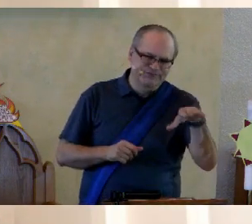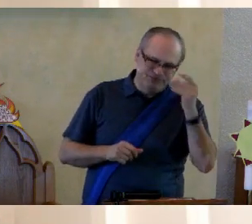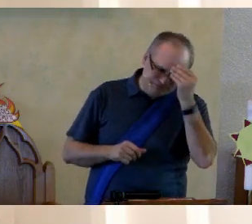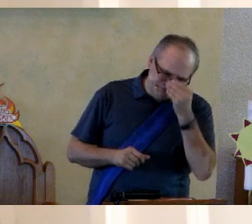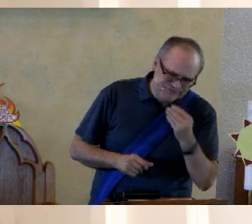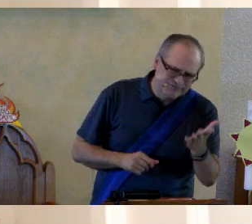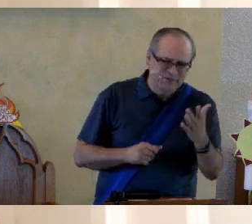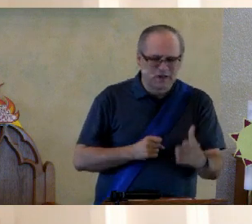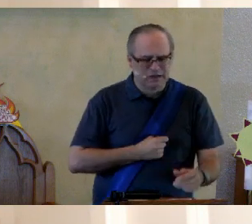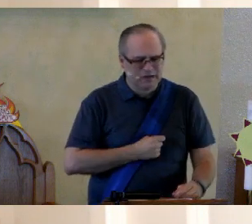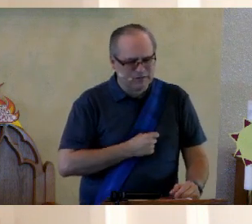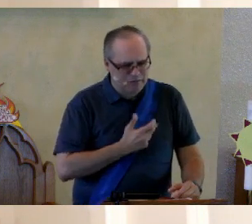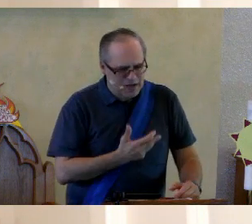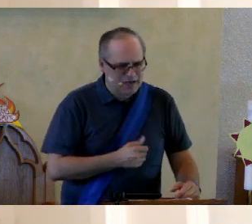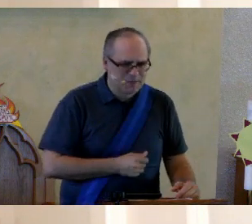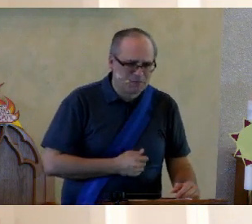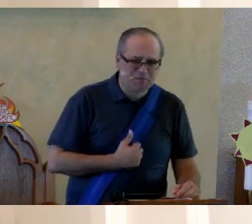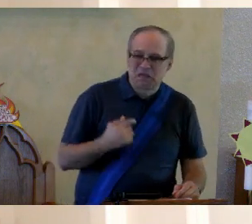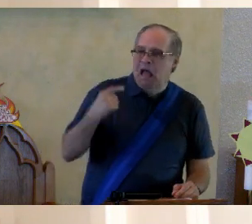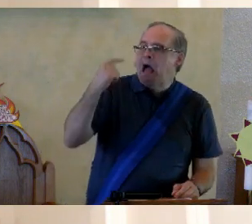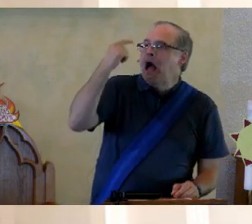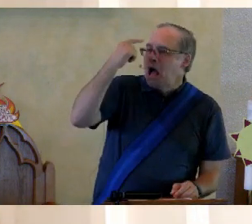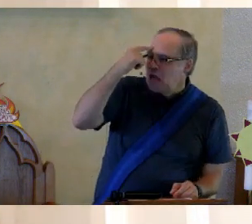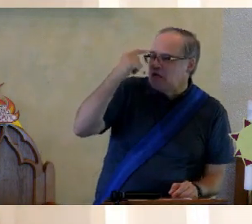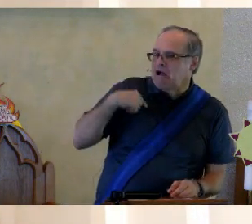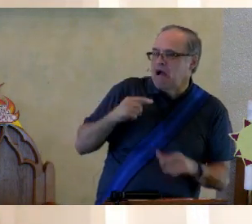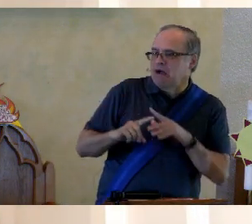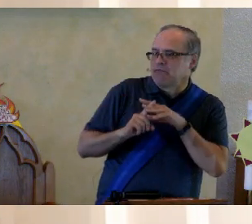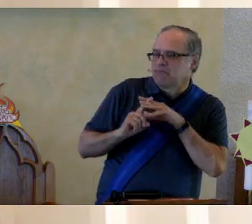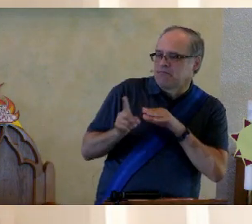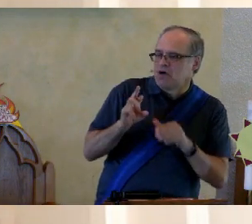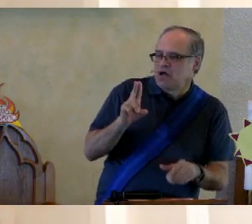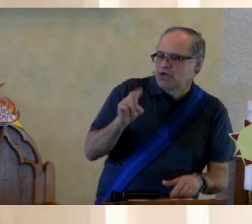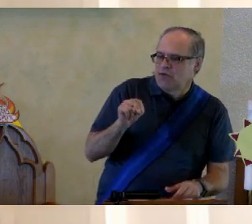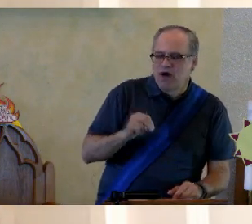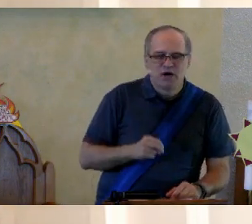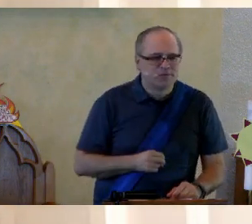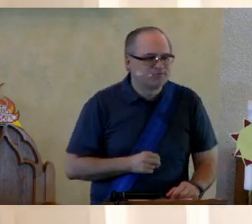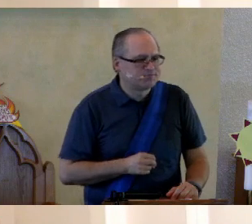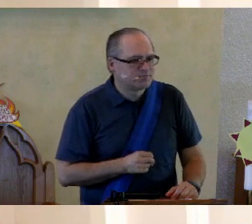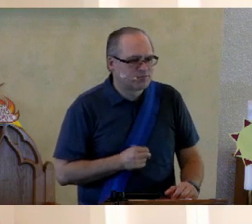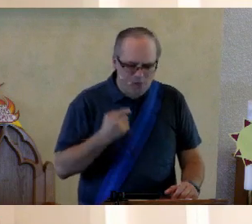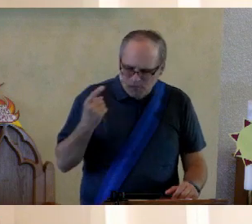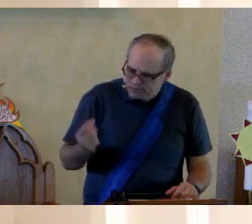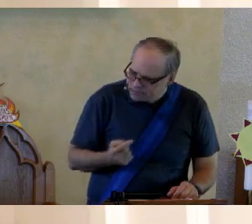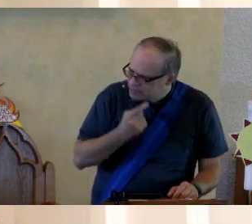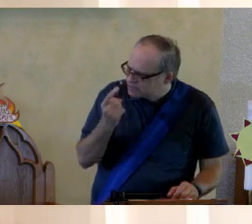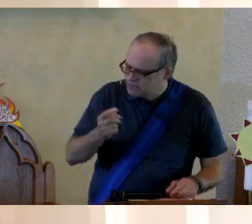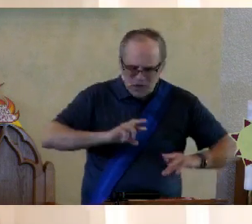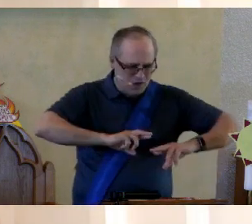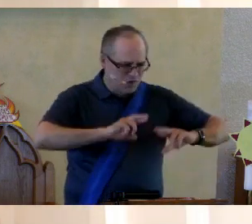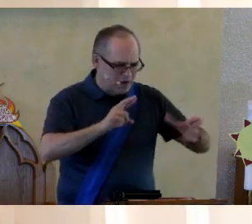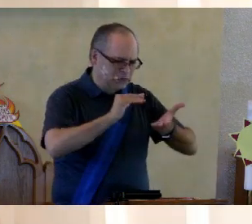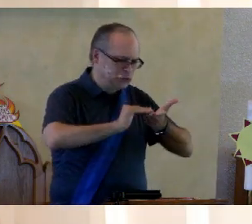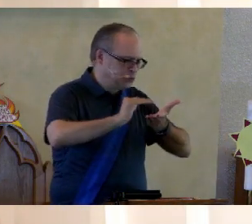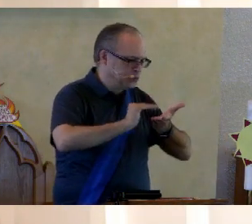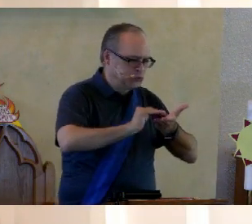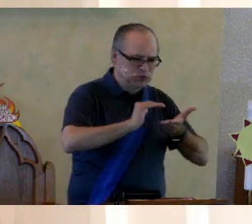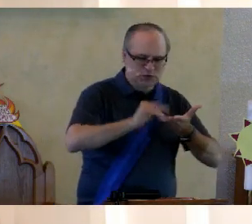make. I think I might be on the run." He said, "I always have a ready-made excuse for